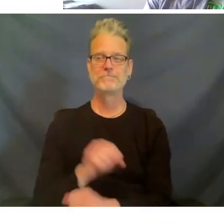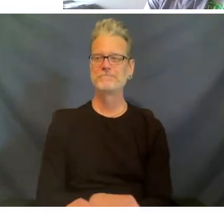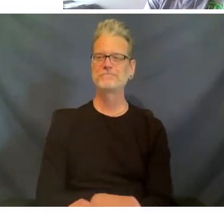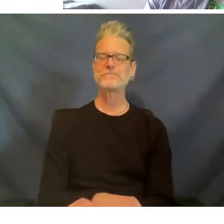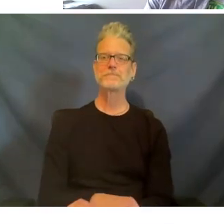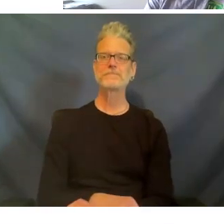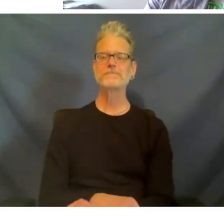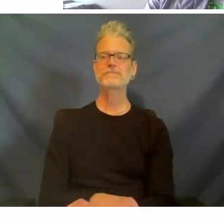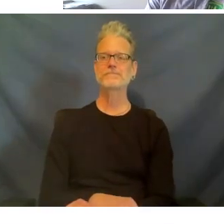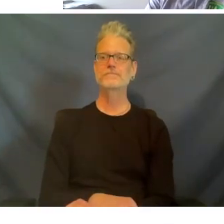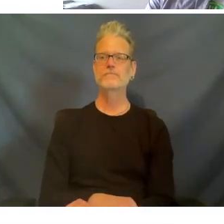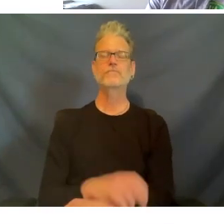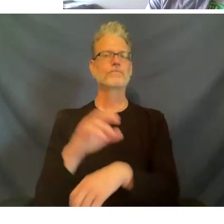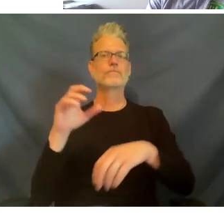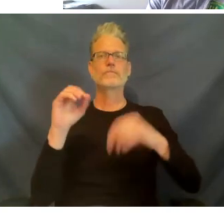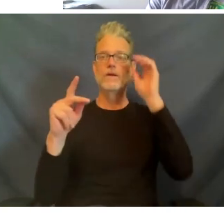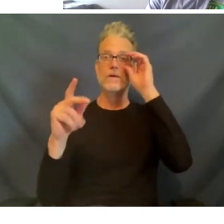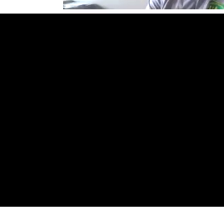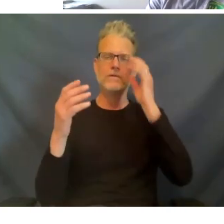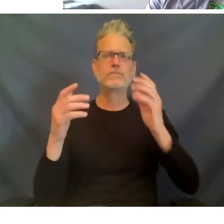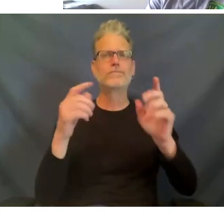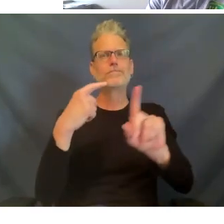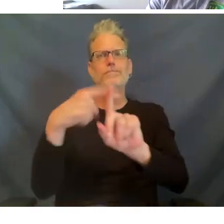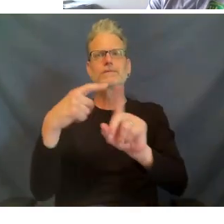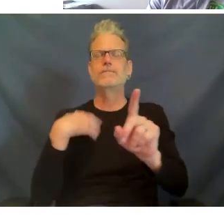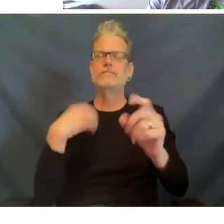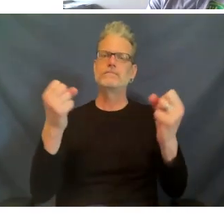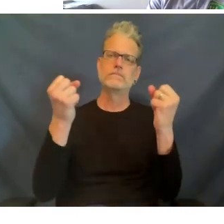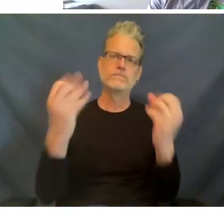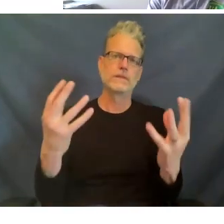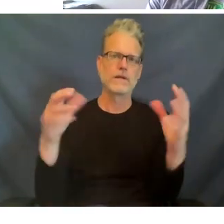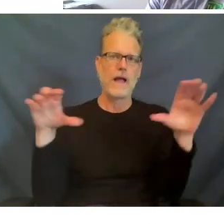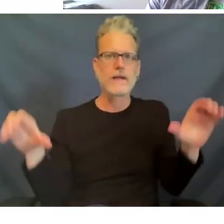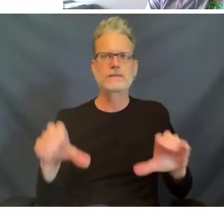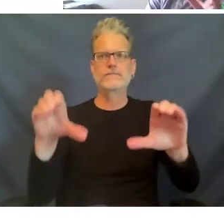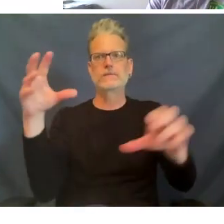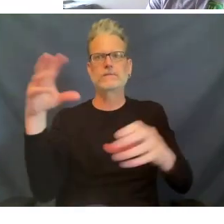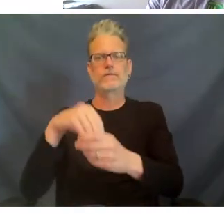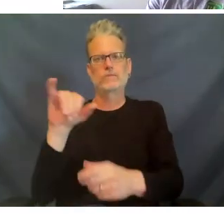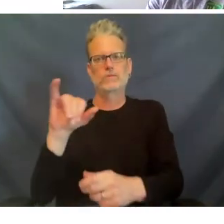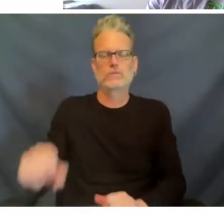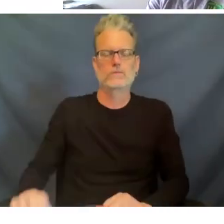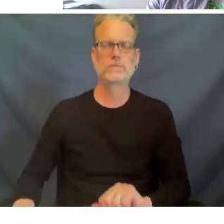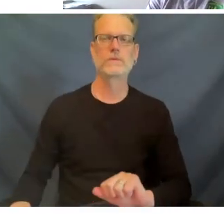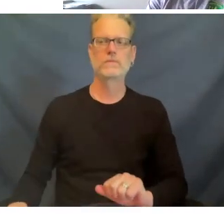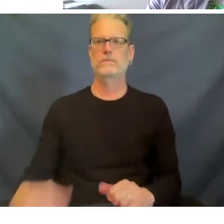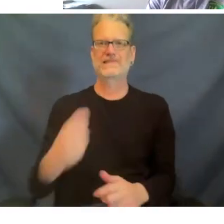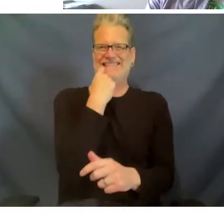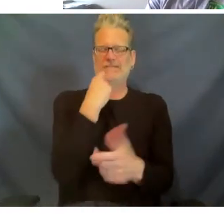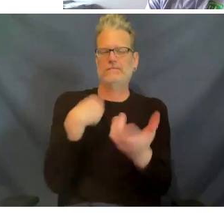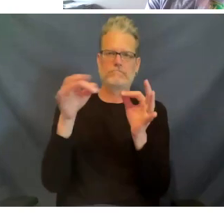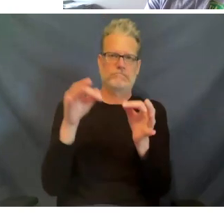Now, there's a large number of other activities as well. Those are just kind of some of the big ones,